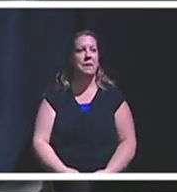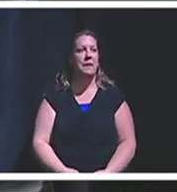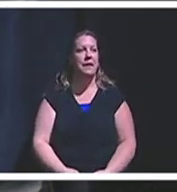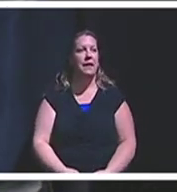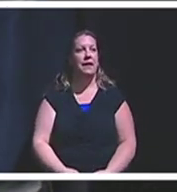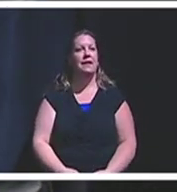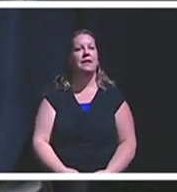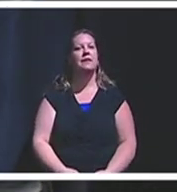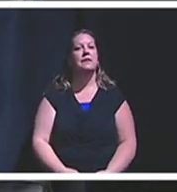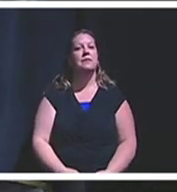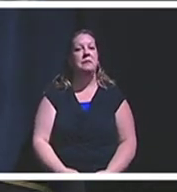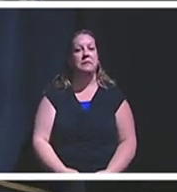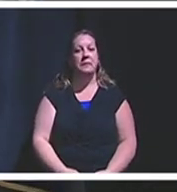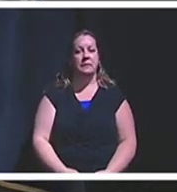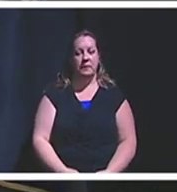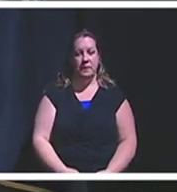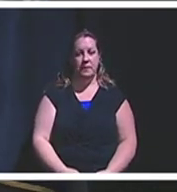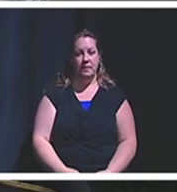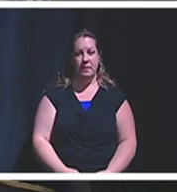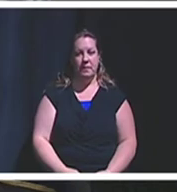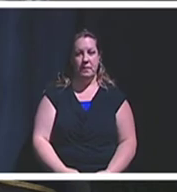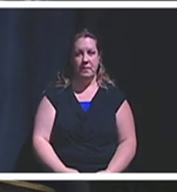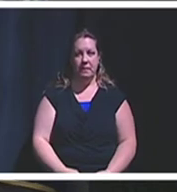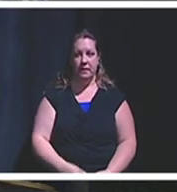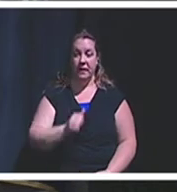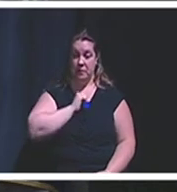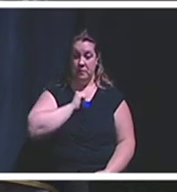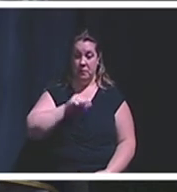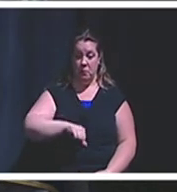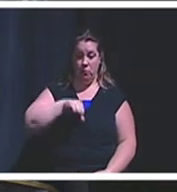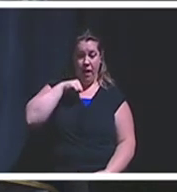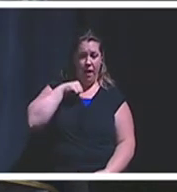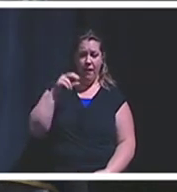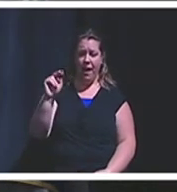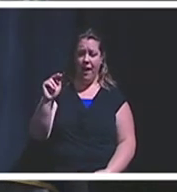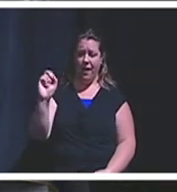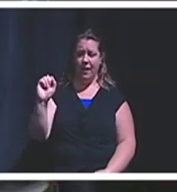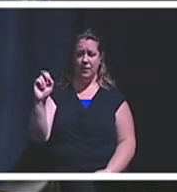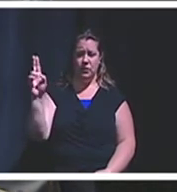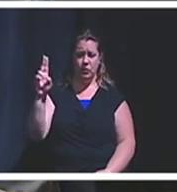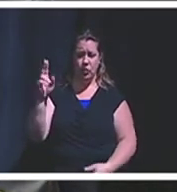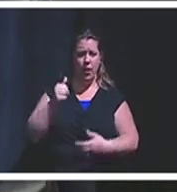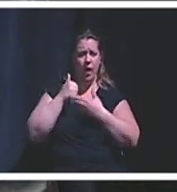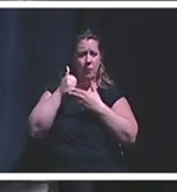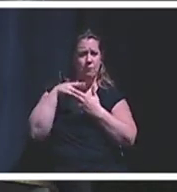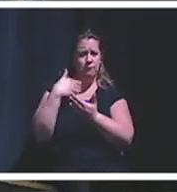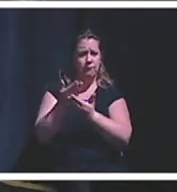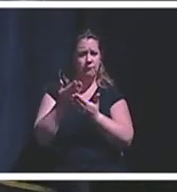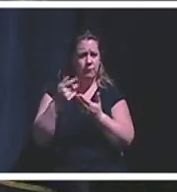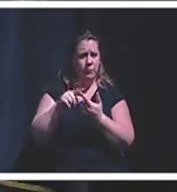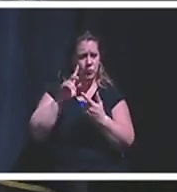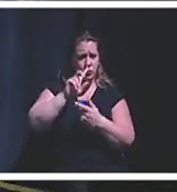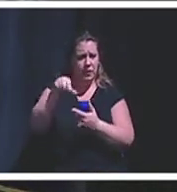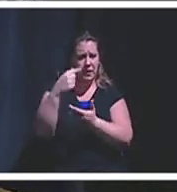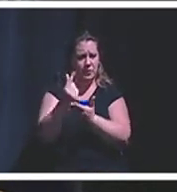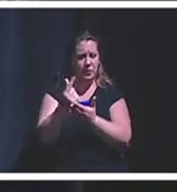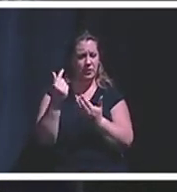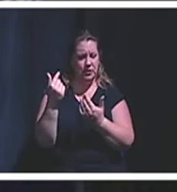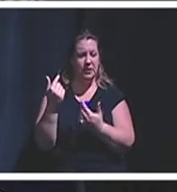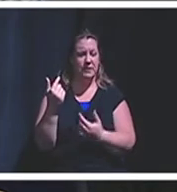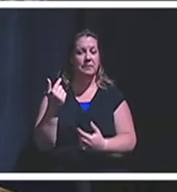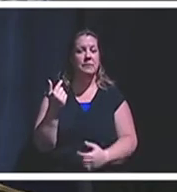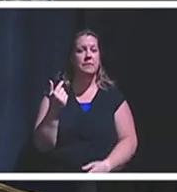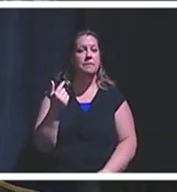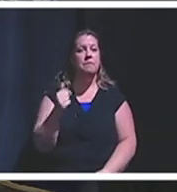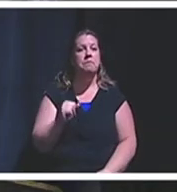proud that NSU has helped you reach this point. Because you see, it's not what